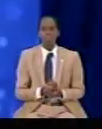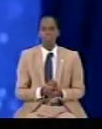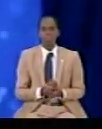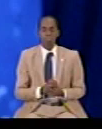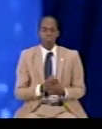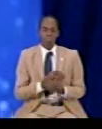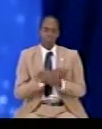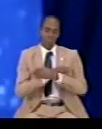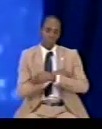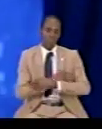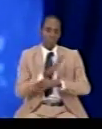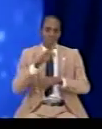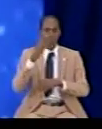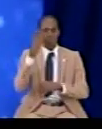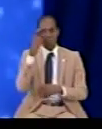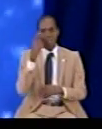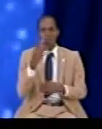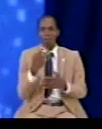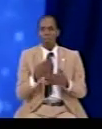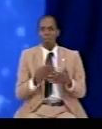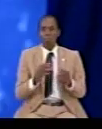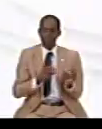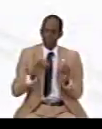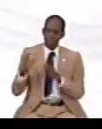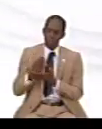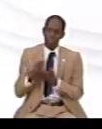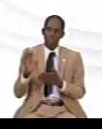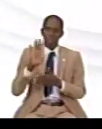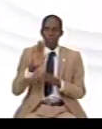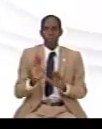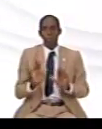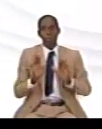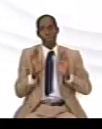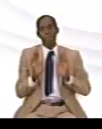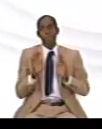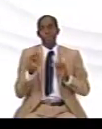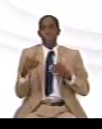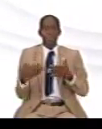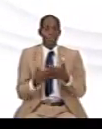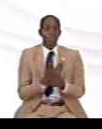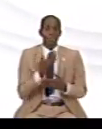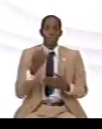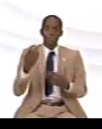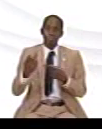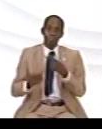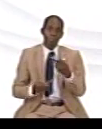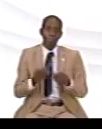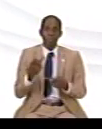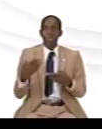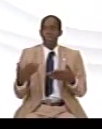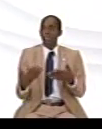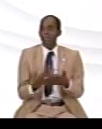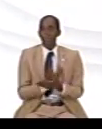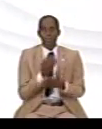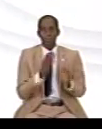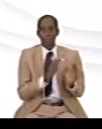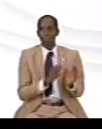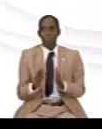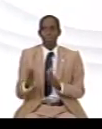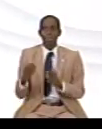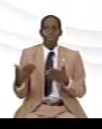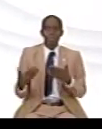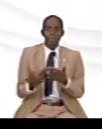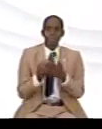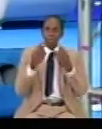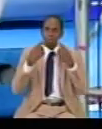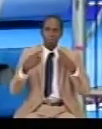Your mind, put away your fear. We need a new visitation, a new postulation leading to a new